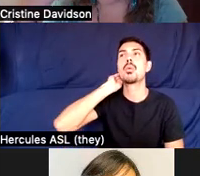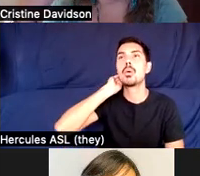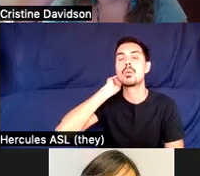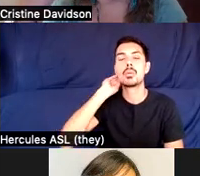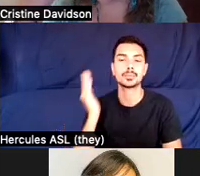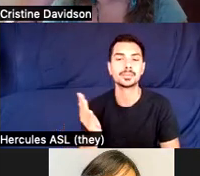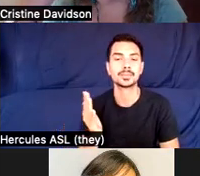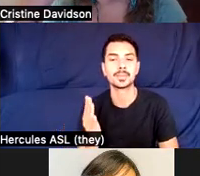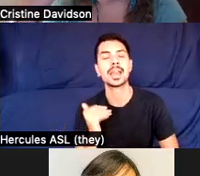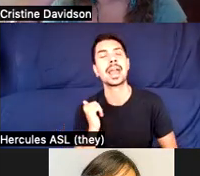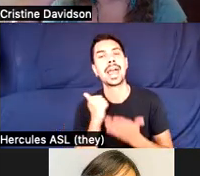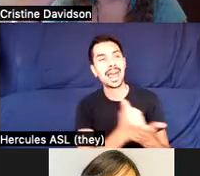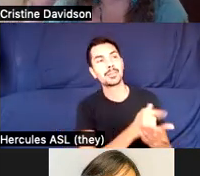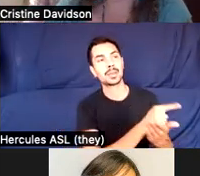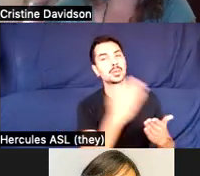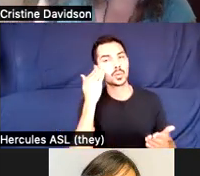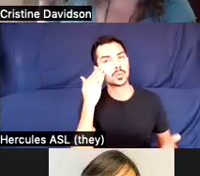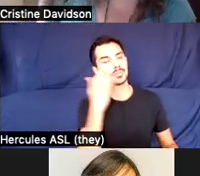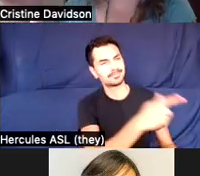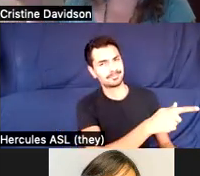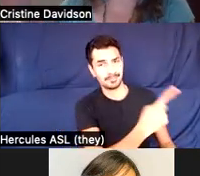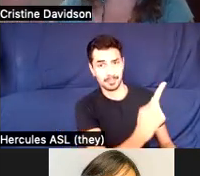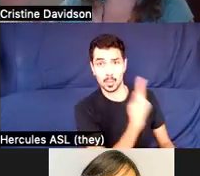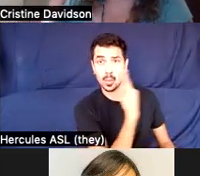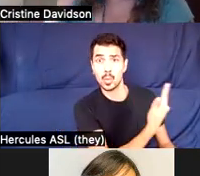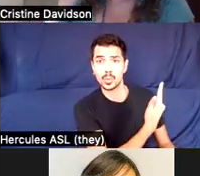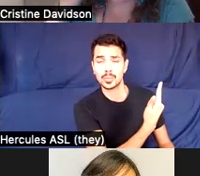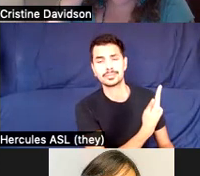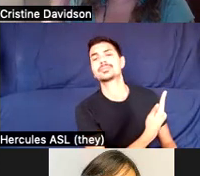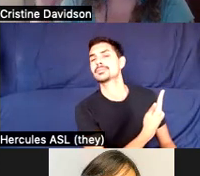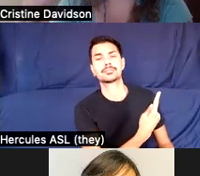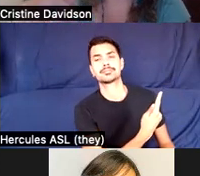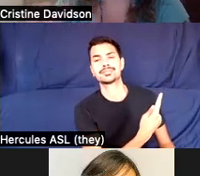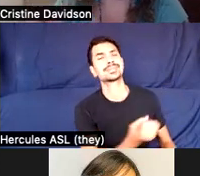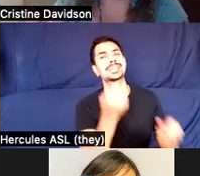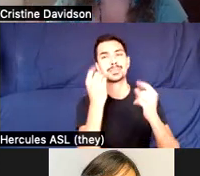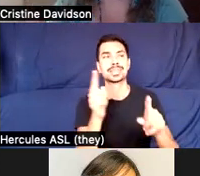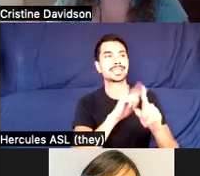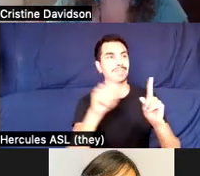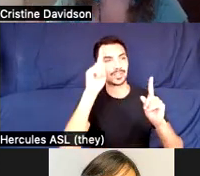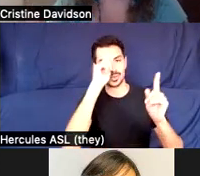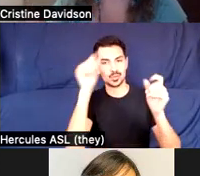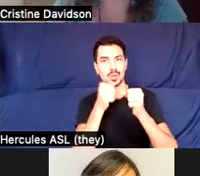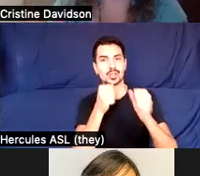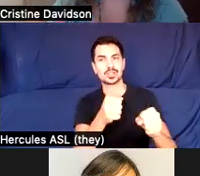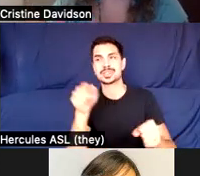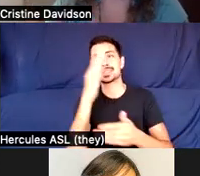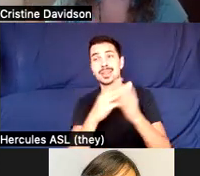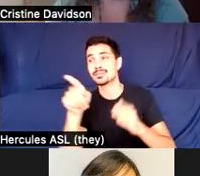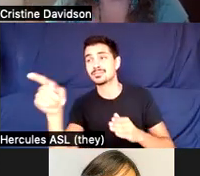in it, and to know that there are many tactics at play here, right? That we're targeted just for